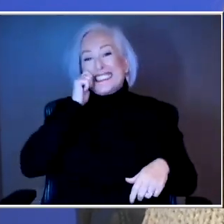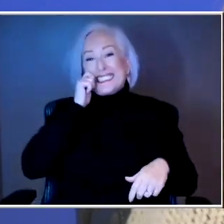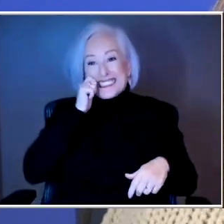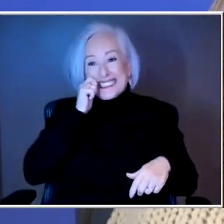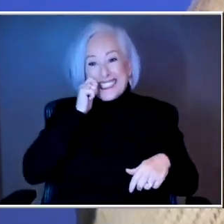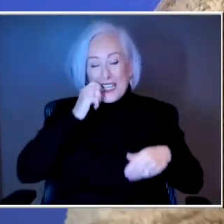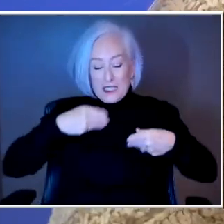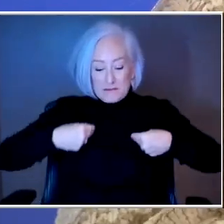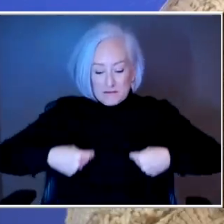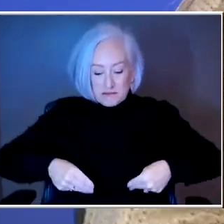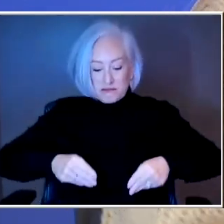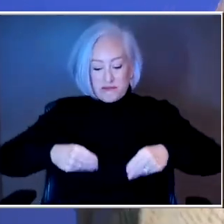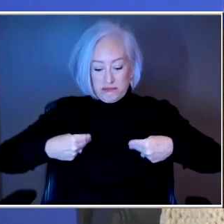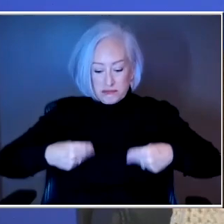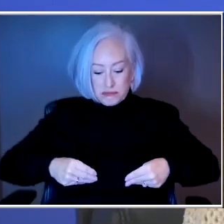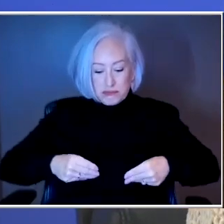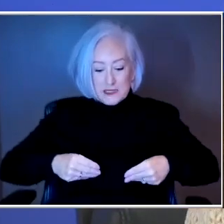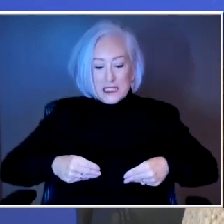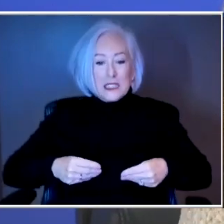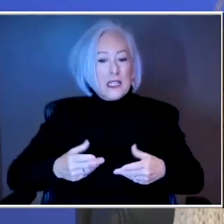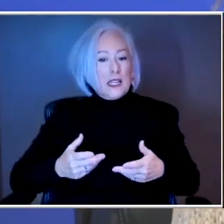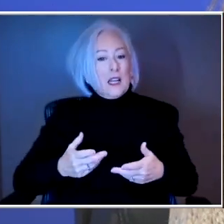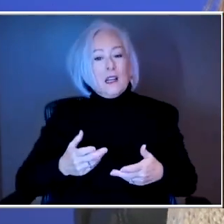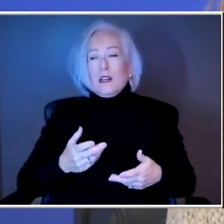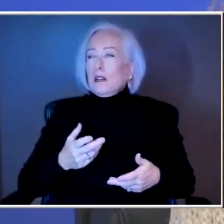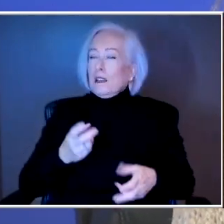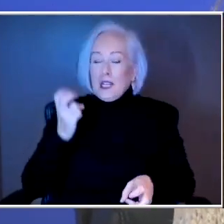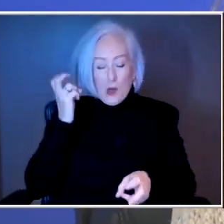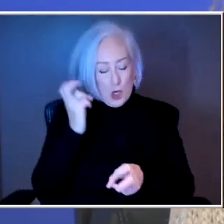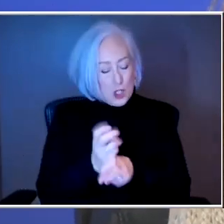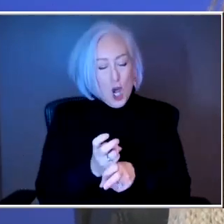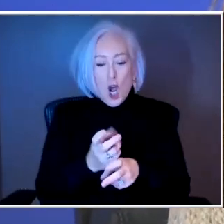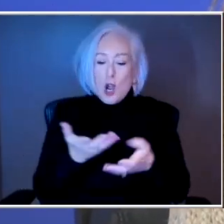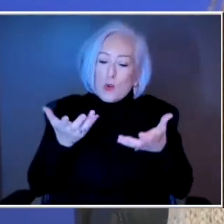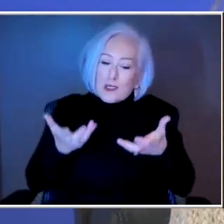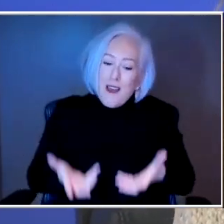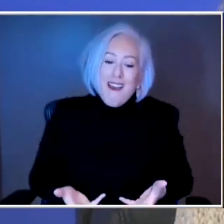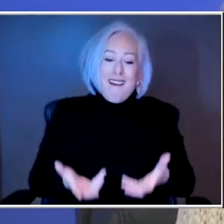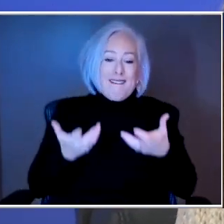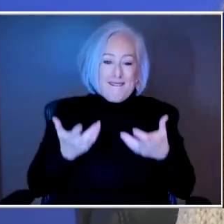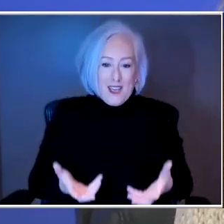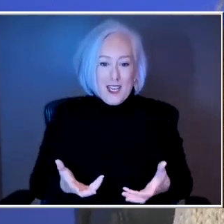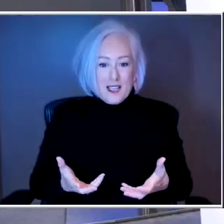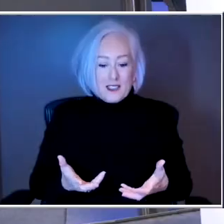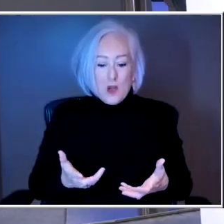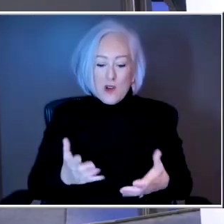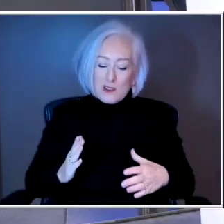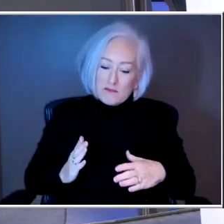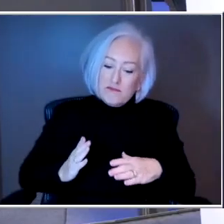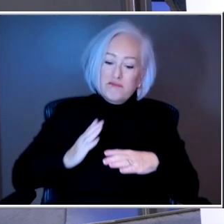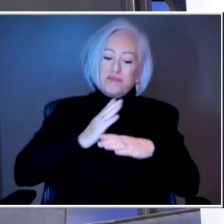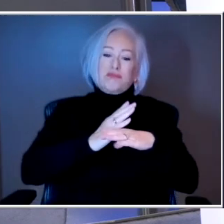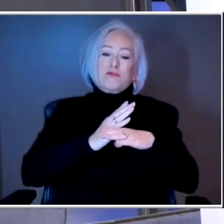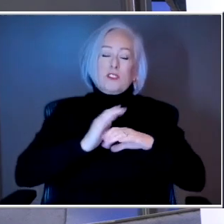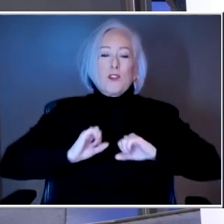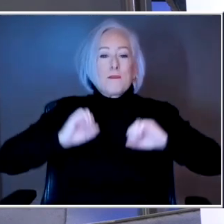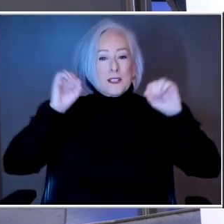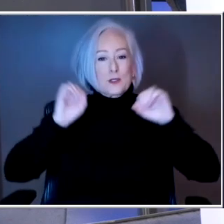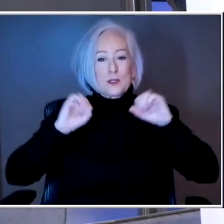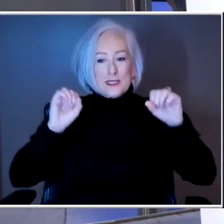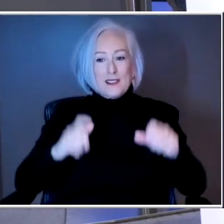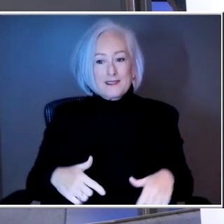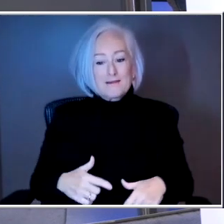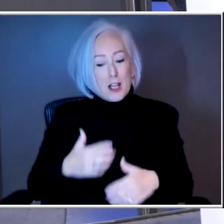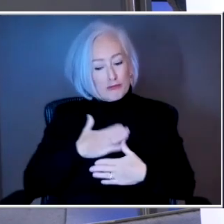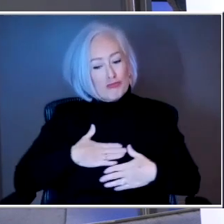it down, and I'm pulling off, and it was definitely a hinder. Well, and we were talking before the show, you said that